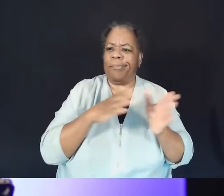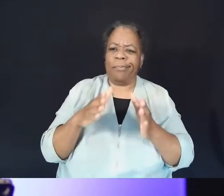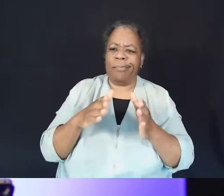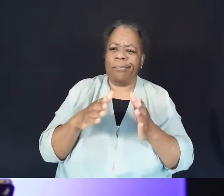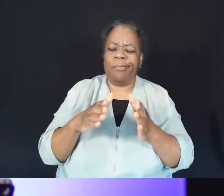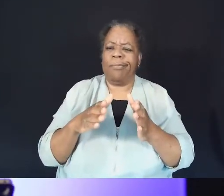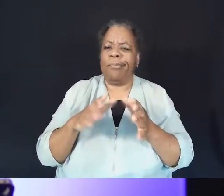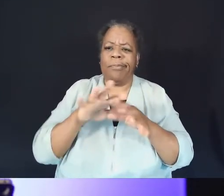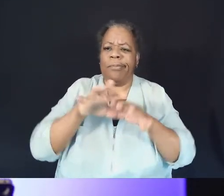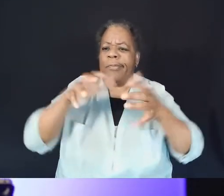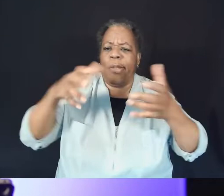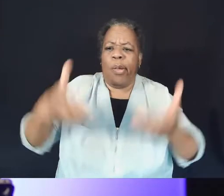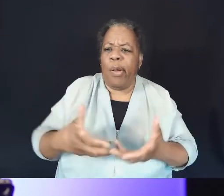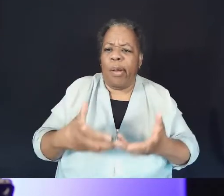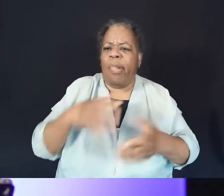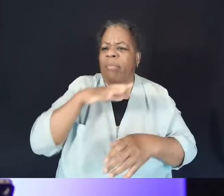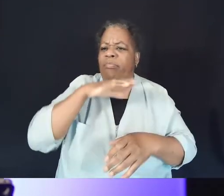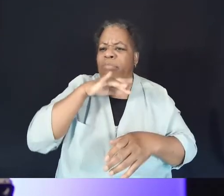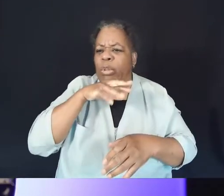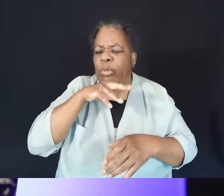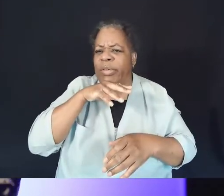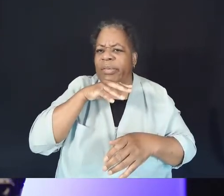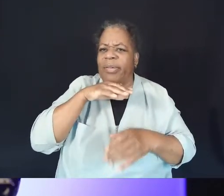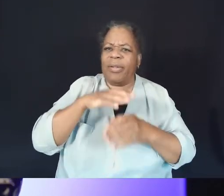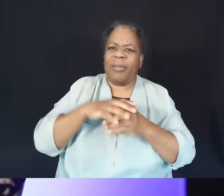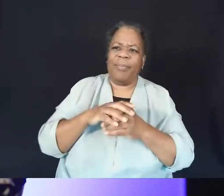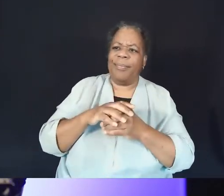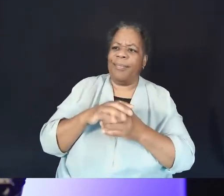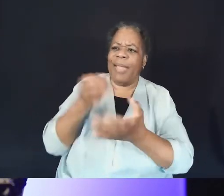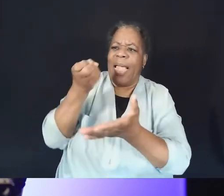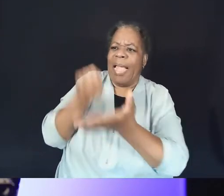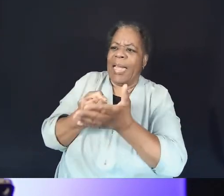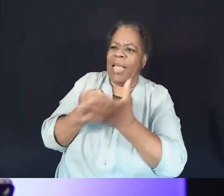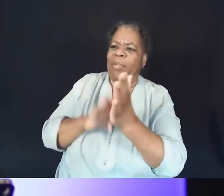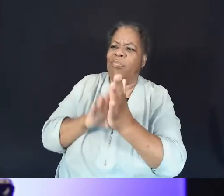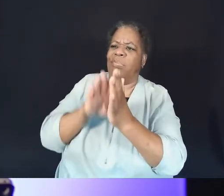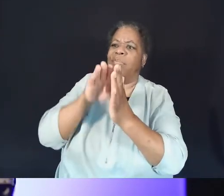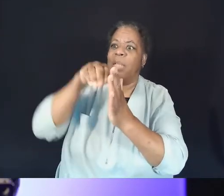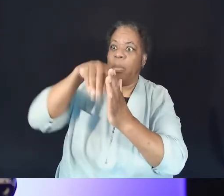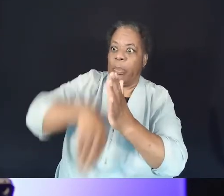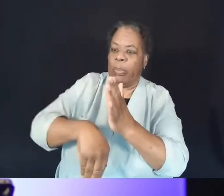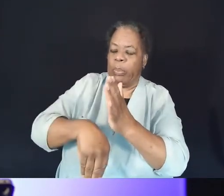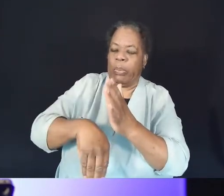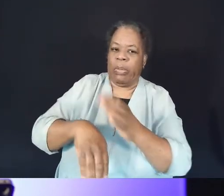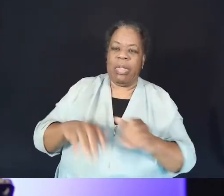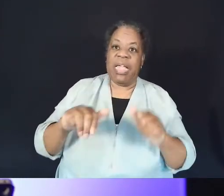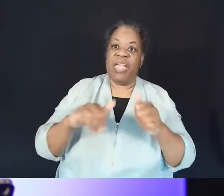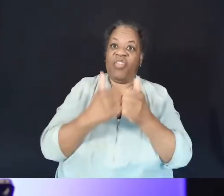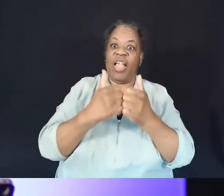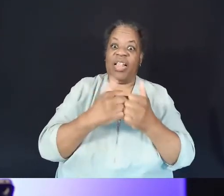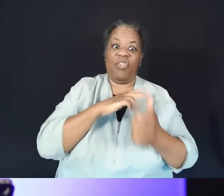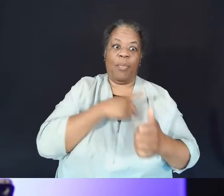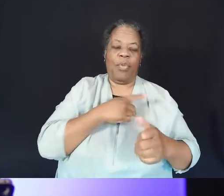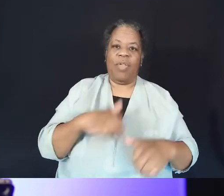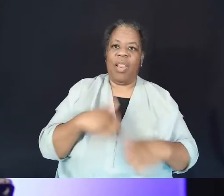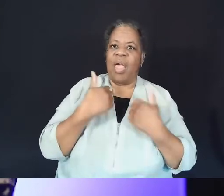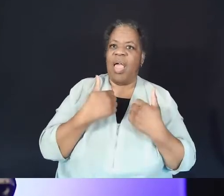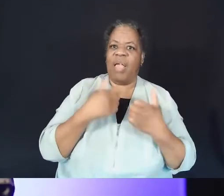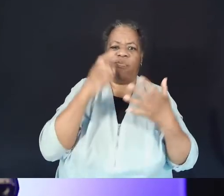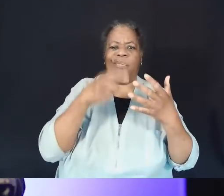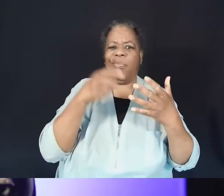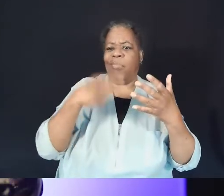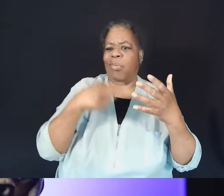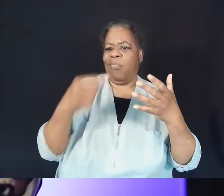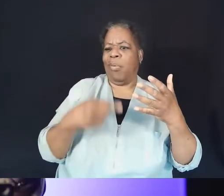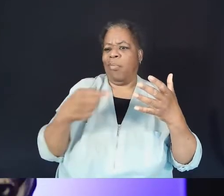instability, and challenges in our own personal lives, and on and on and on. In the church,